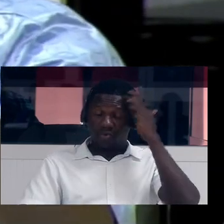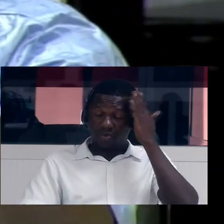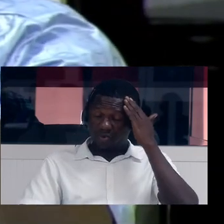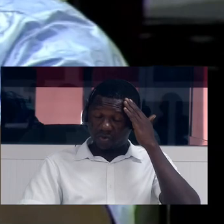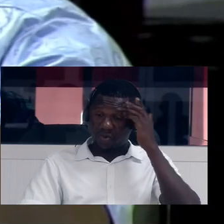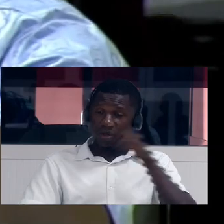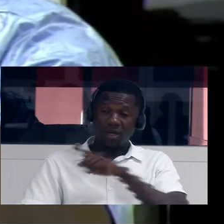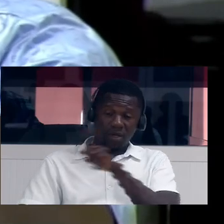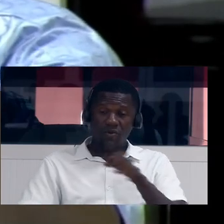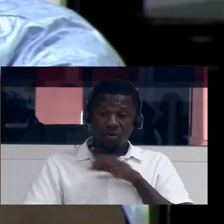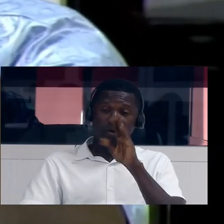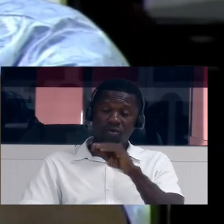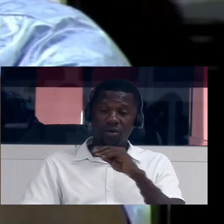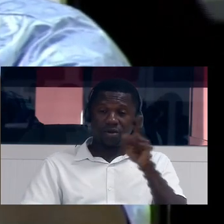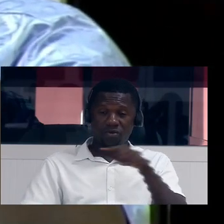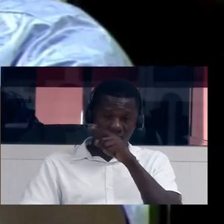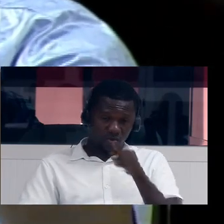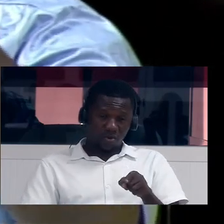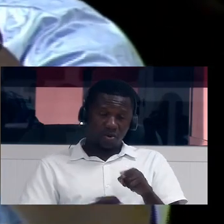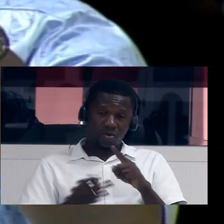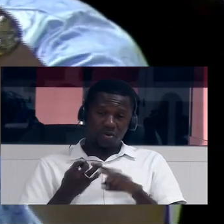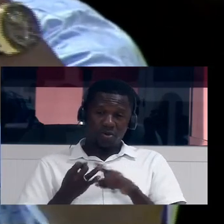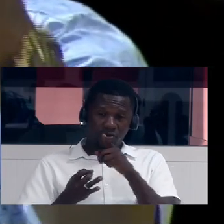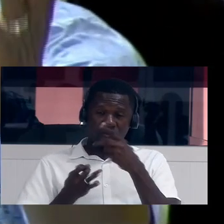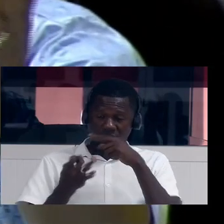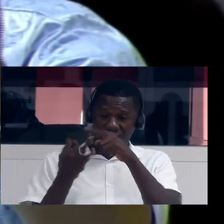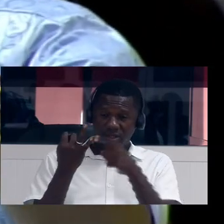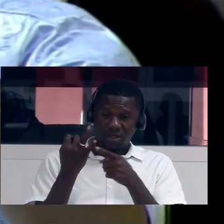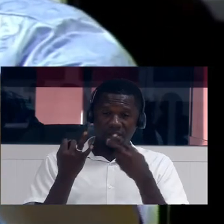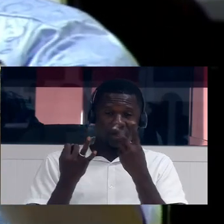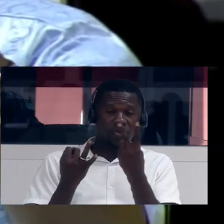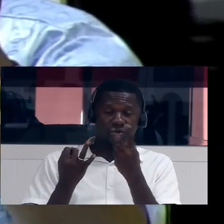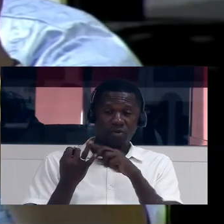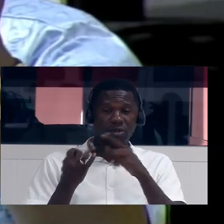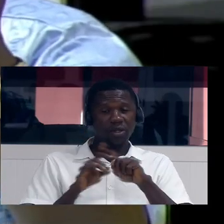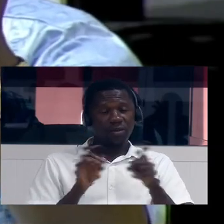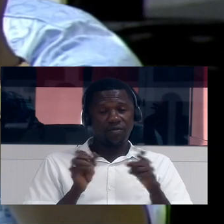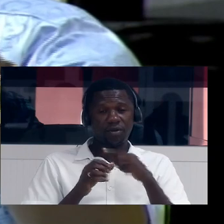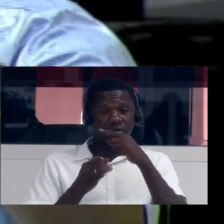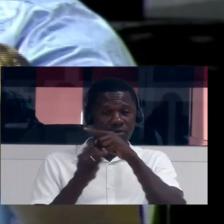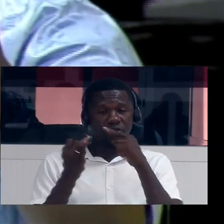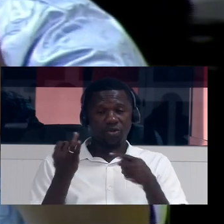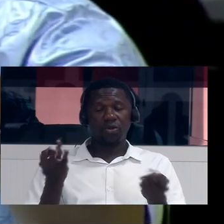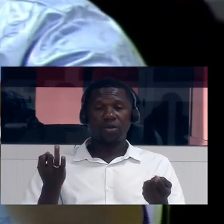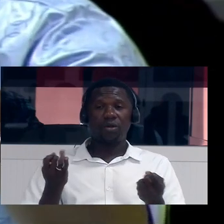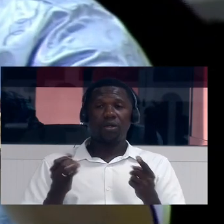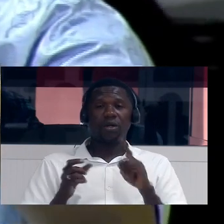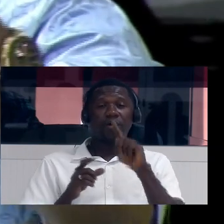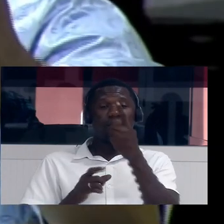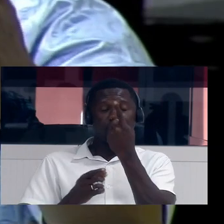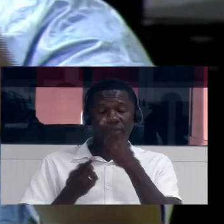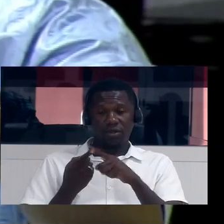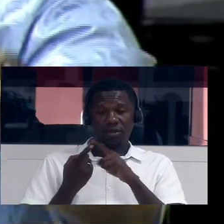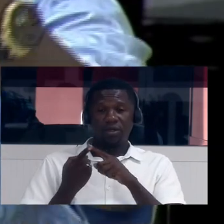they were doing wrong. You see, these are two different positions. The first is